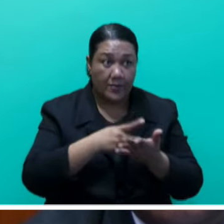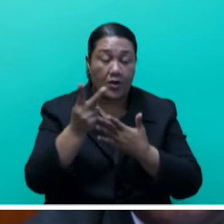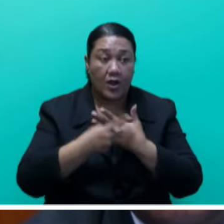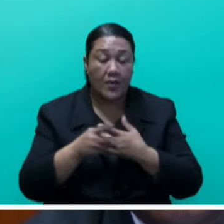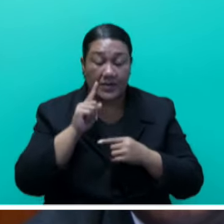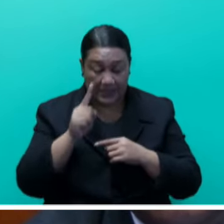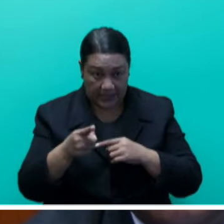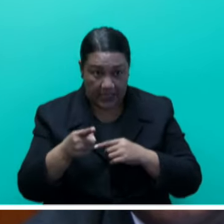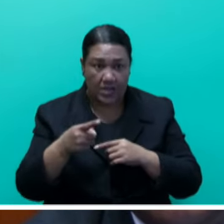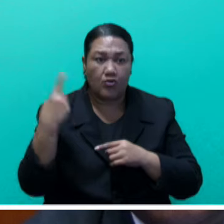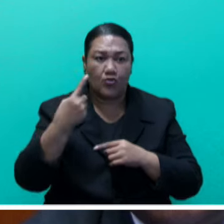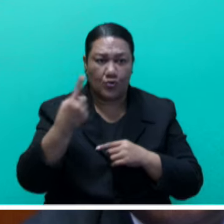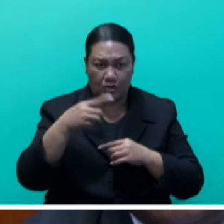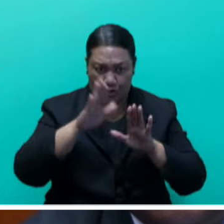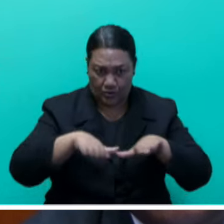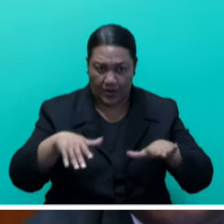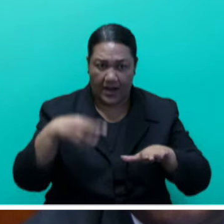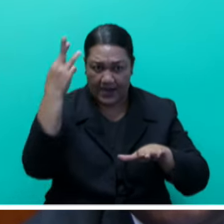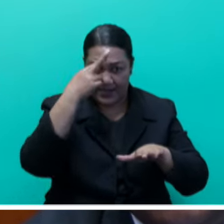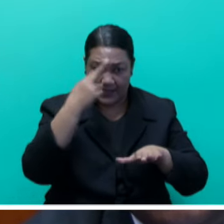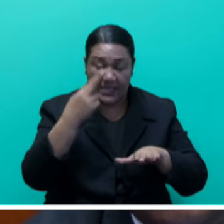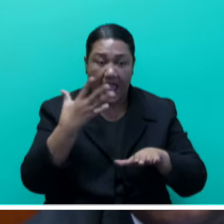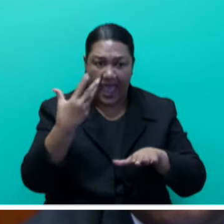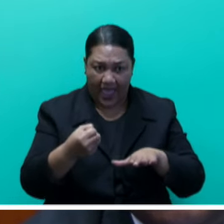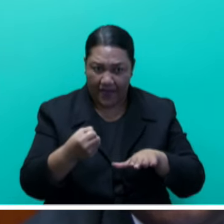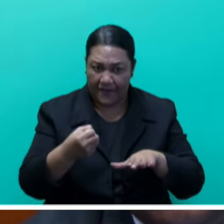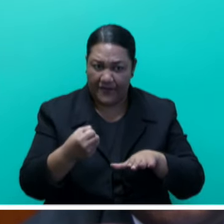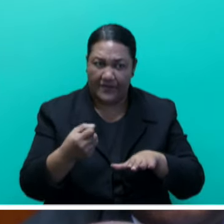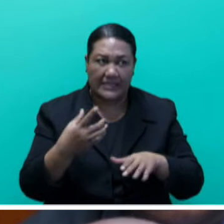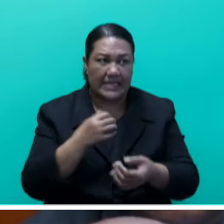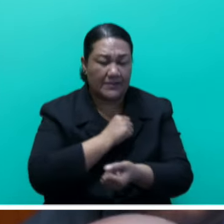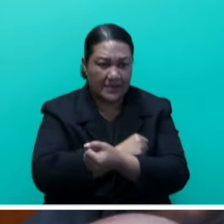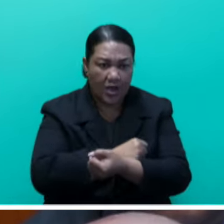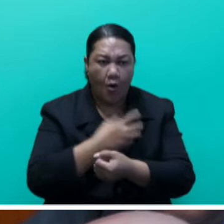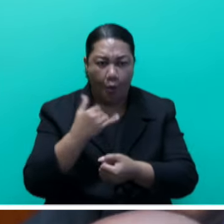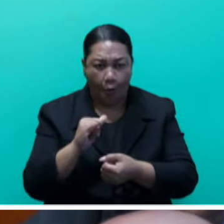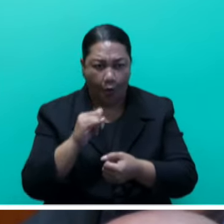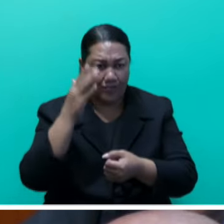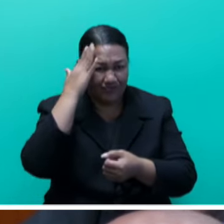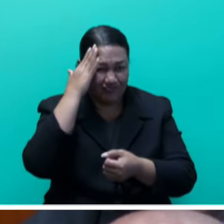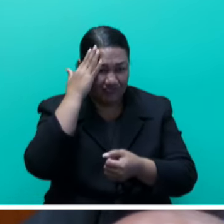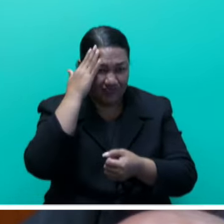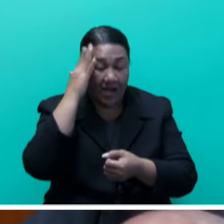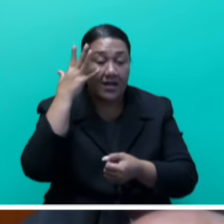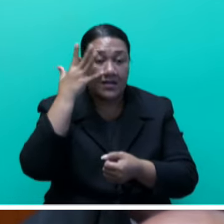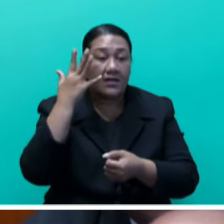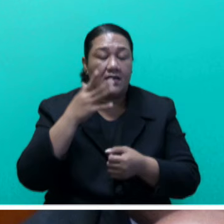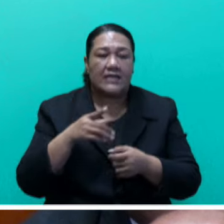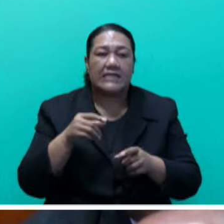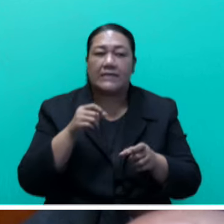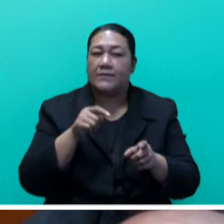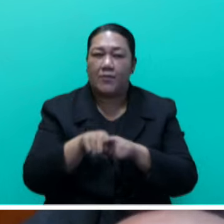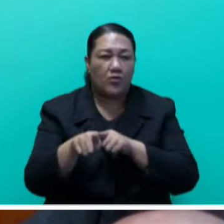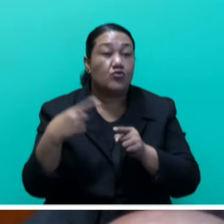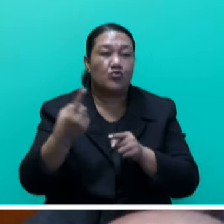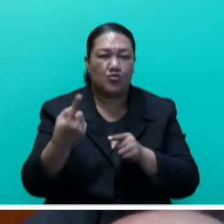at risk who are facing some form of addiction or trauma, including majority of our street kids,